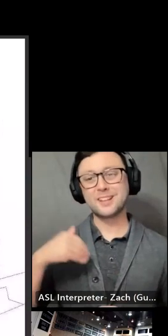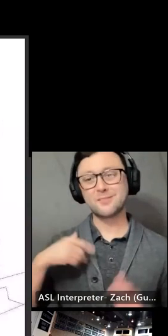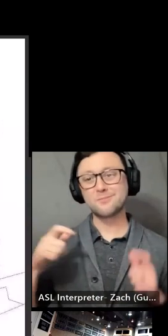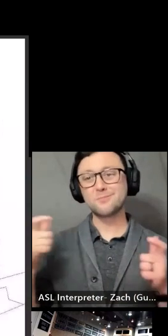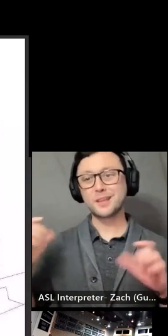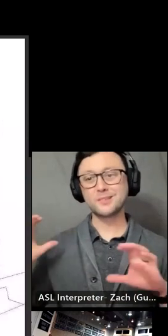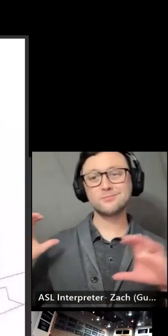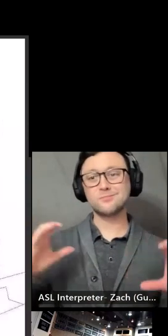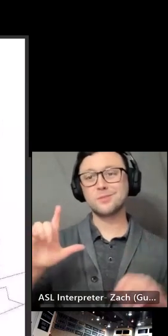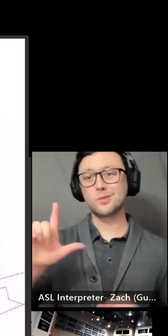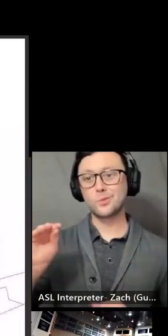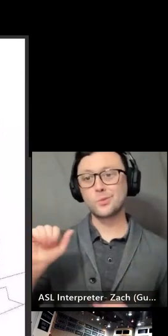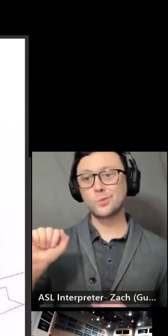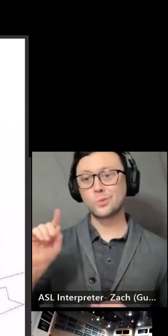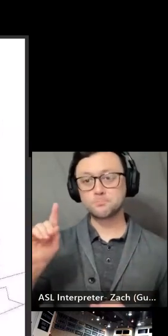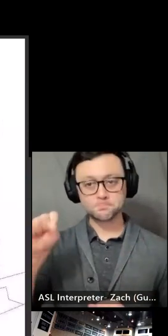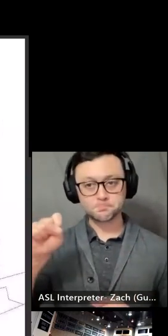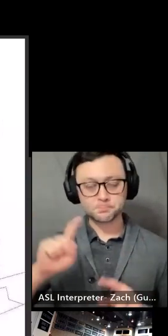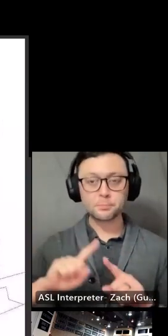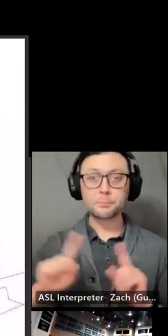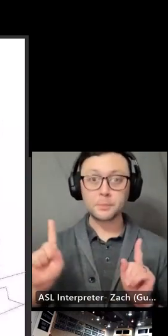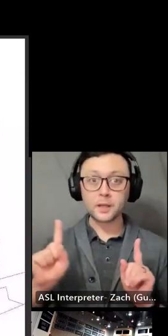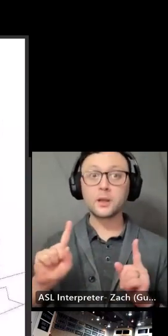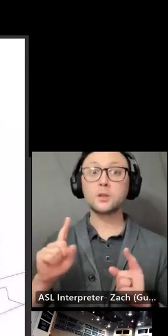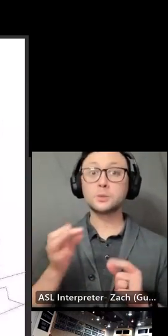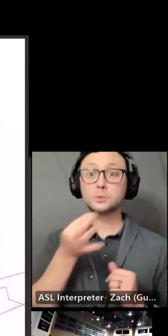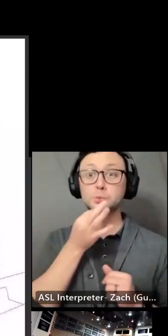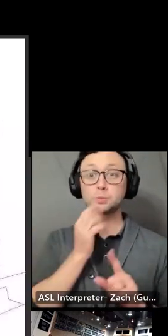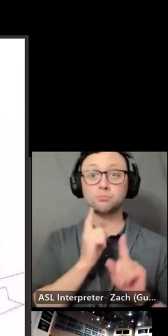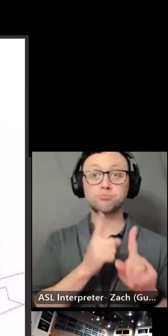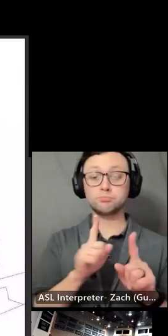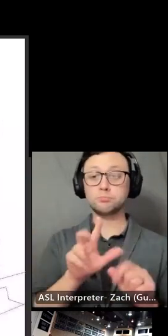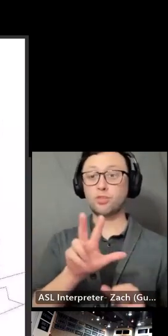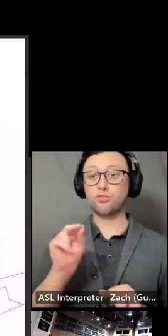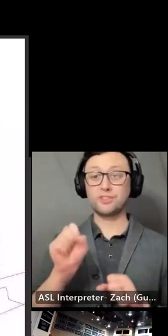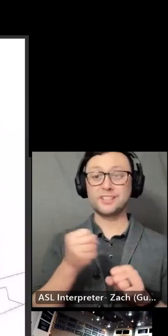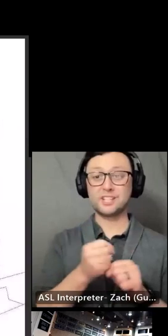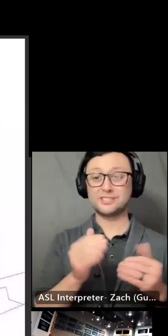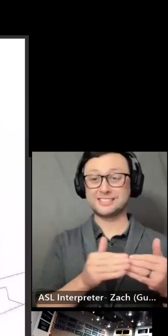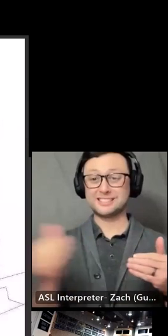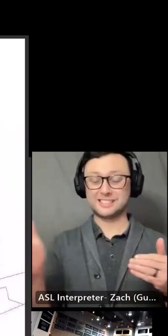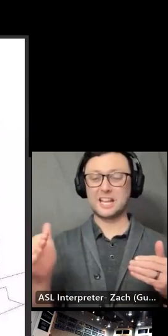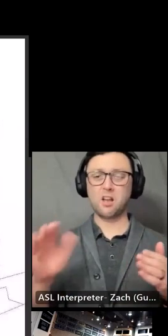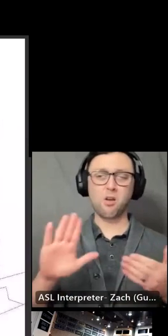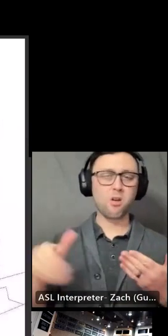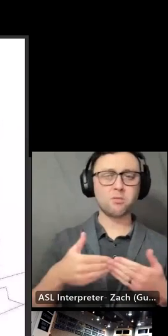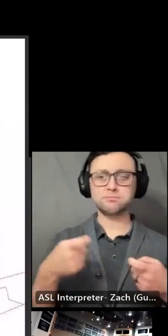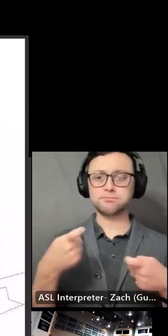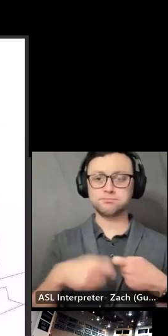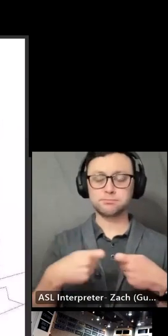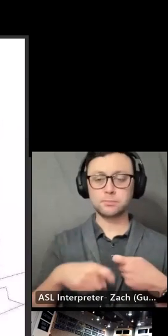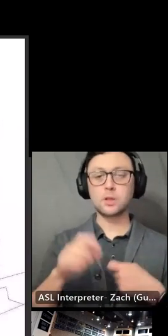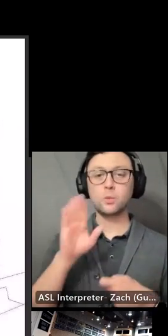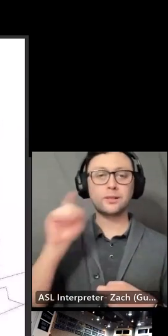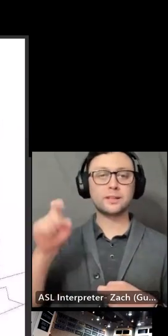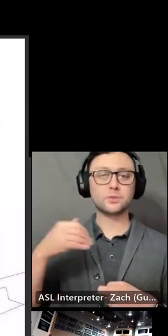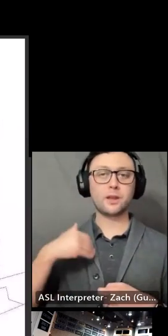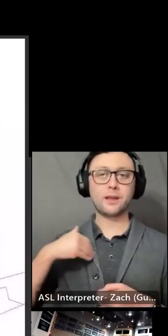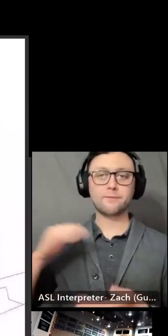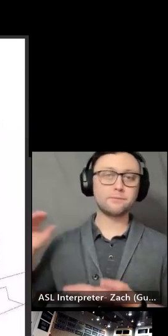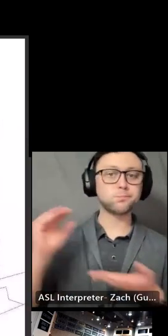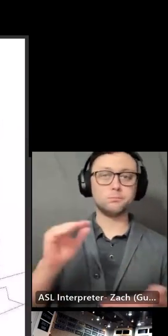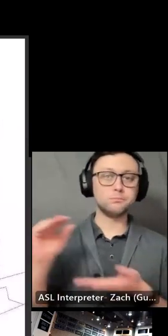to electrify everything in the next 30 years, we're going to see a lot of these types of loads, really big